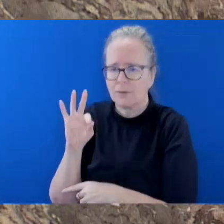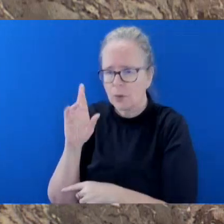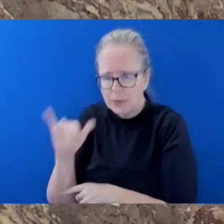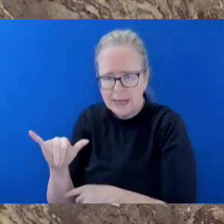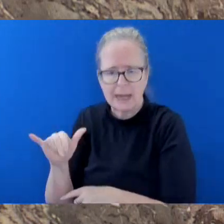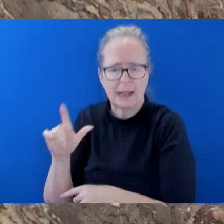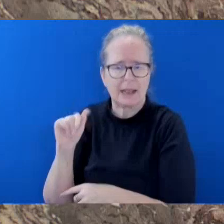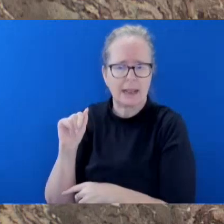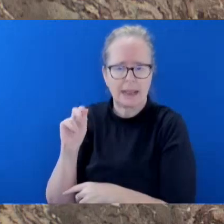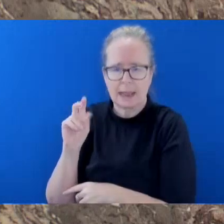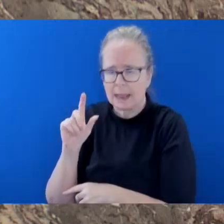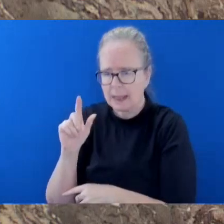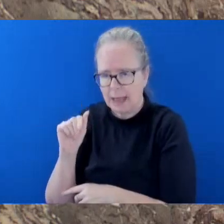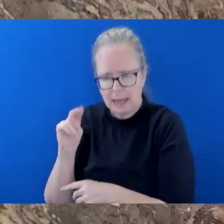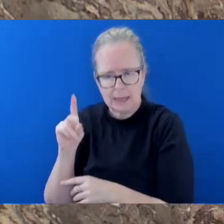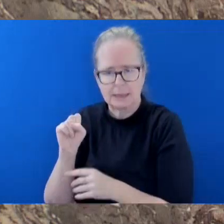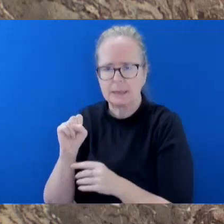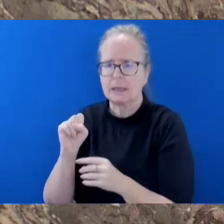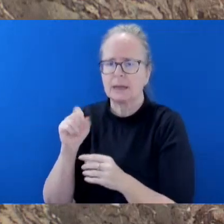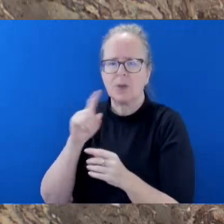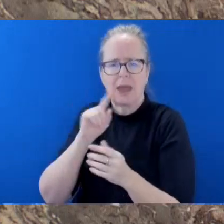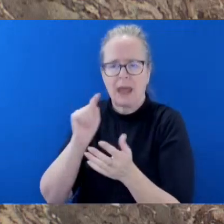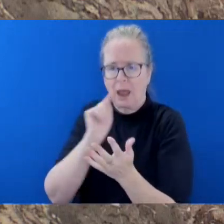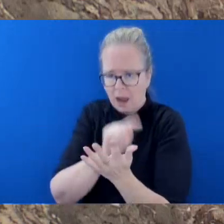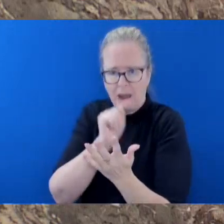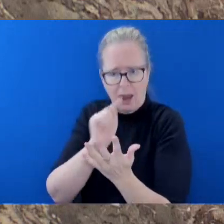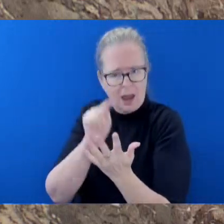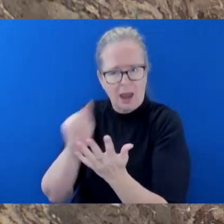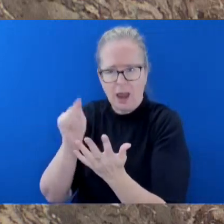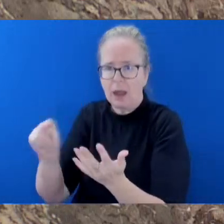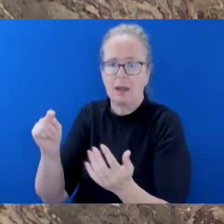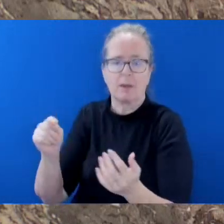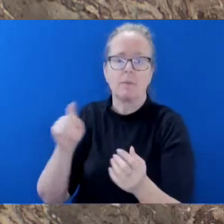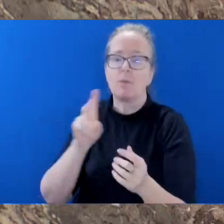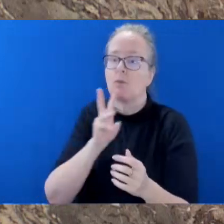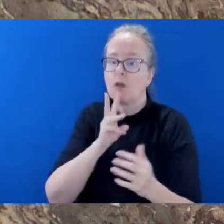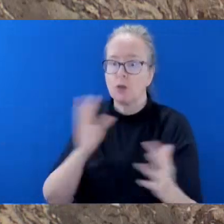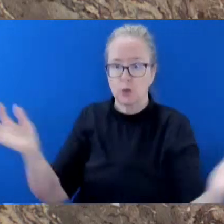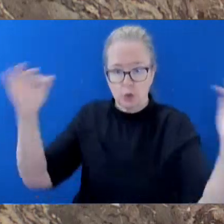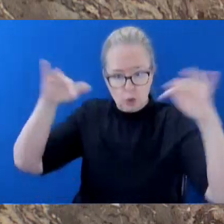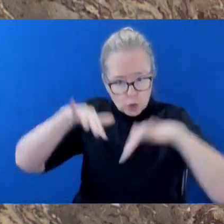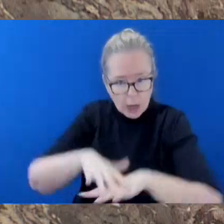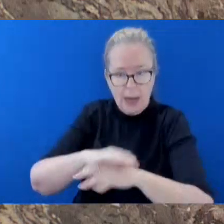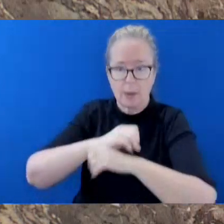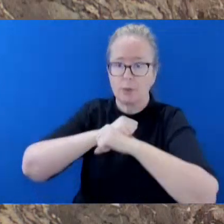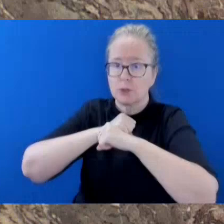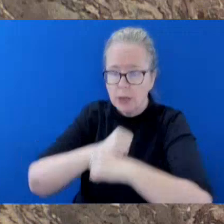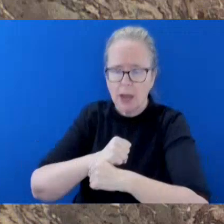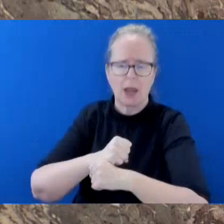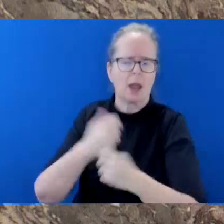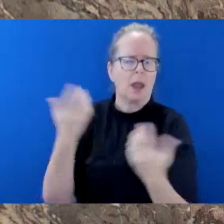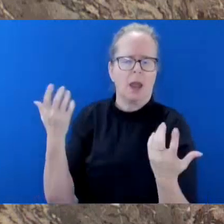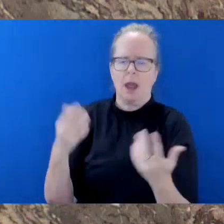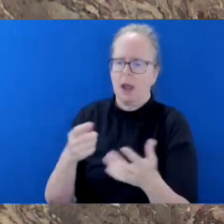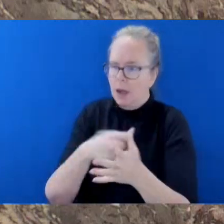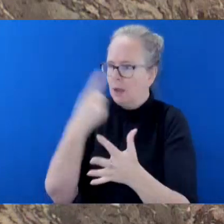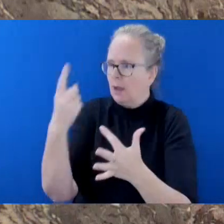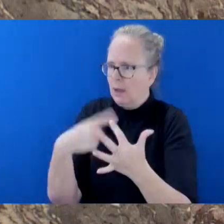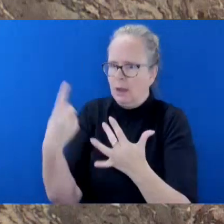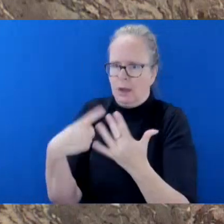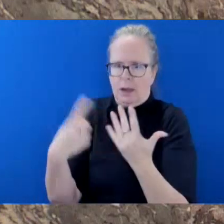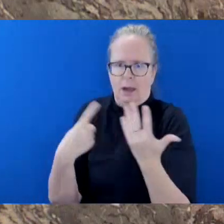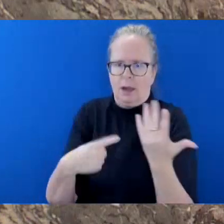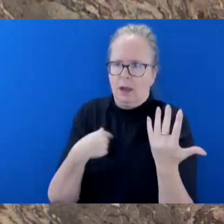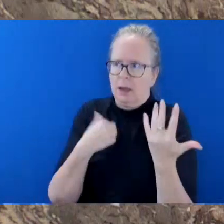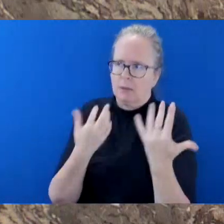security strategy intentions paper, a process that continues their pattern of sidelining the public, this time